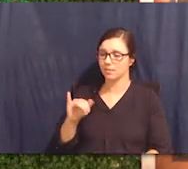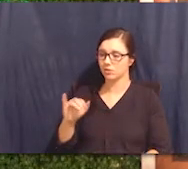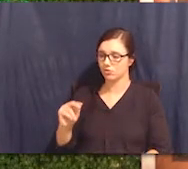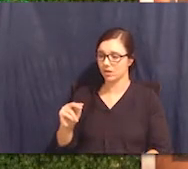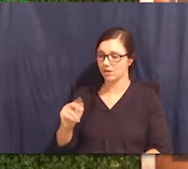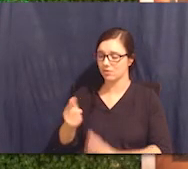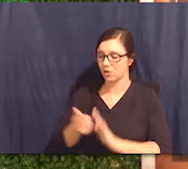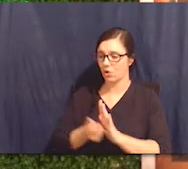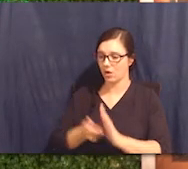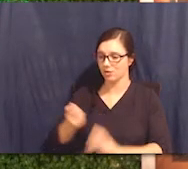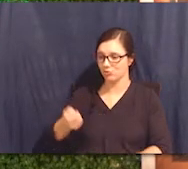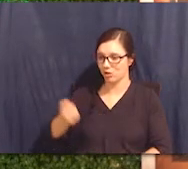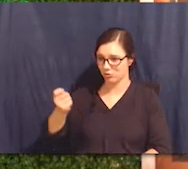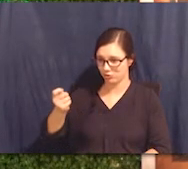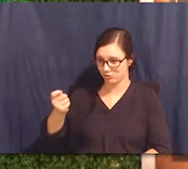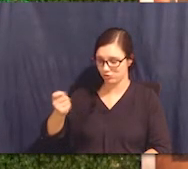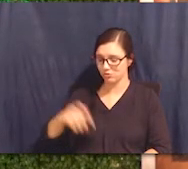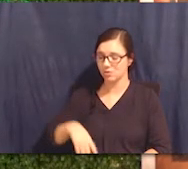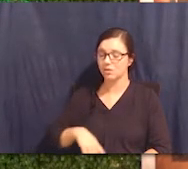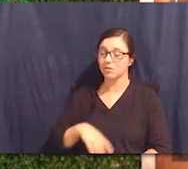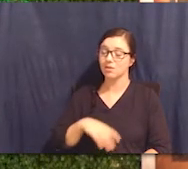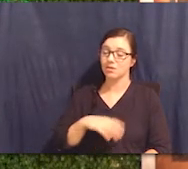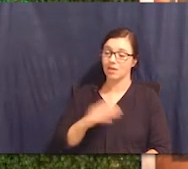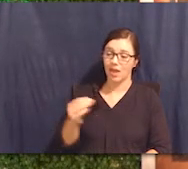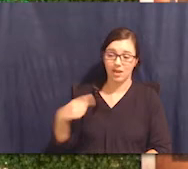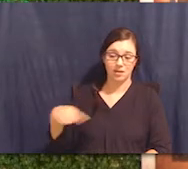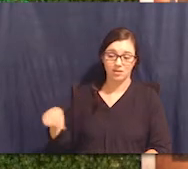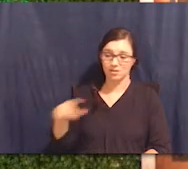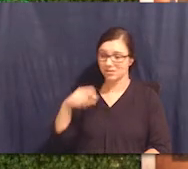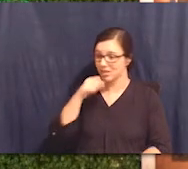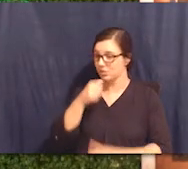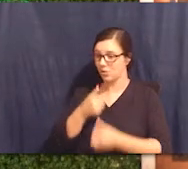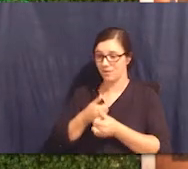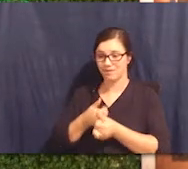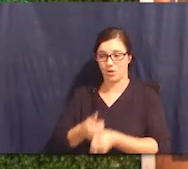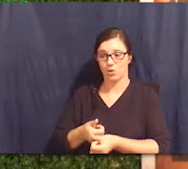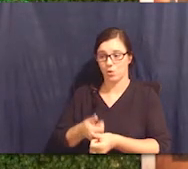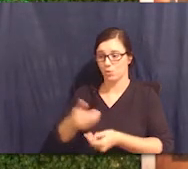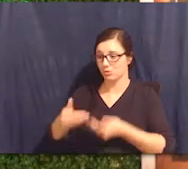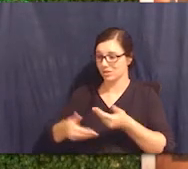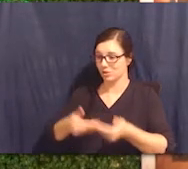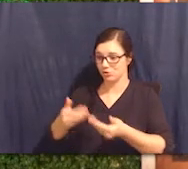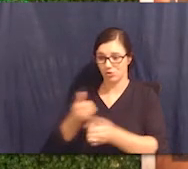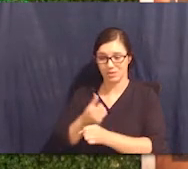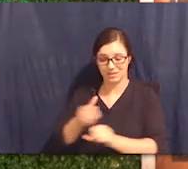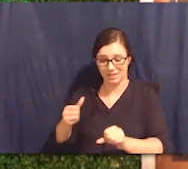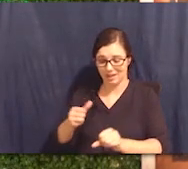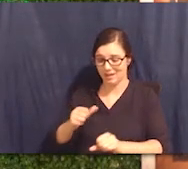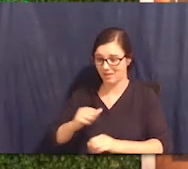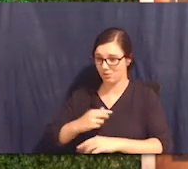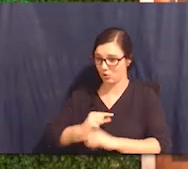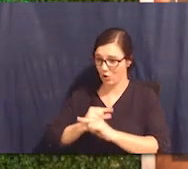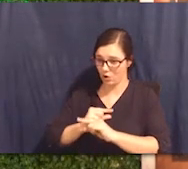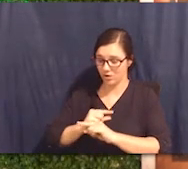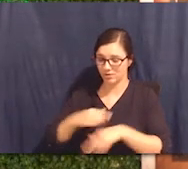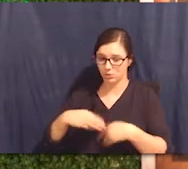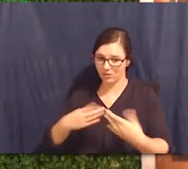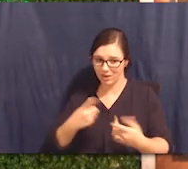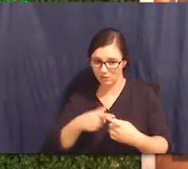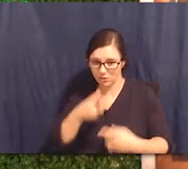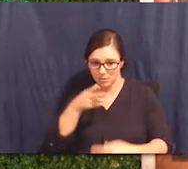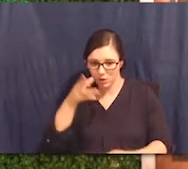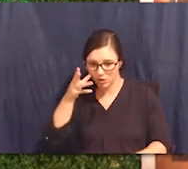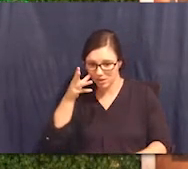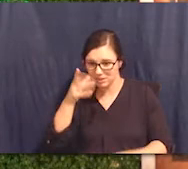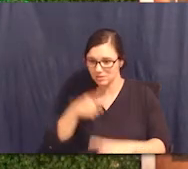administrative law judges, and they do not follow the procedural safeguards that are provided to